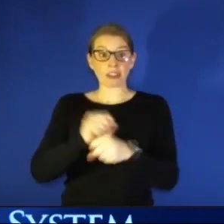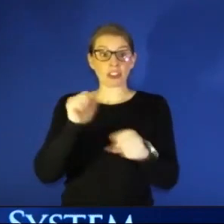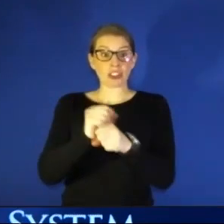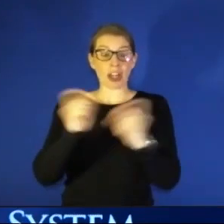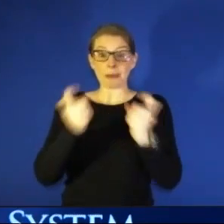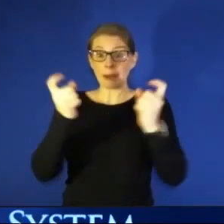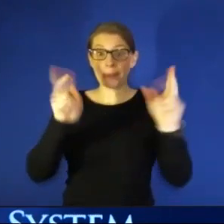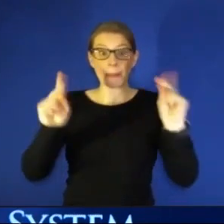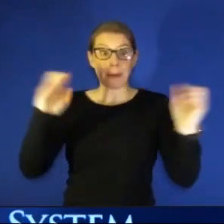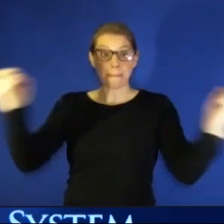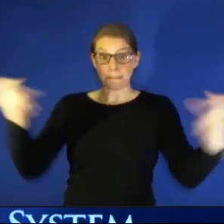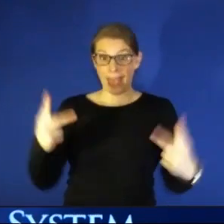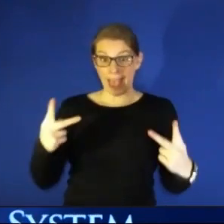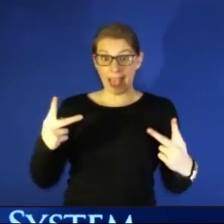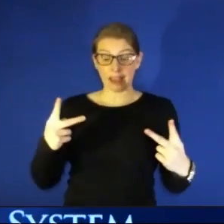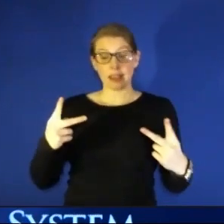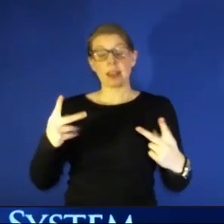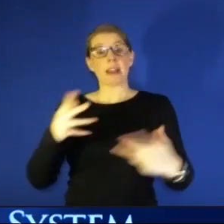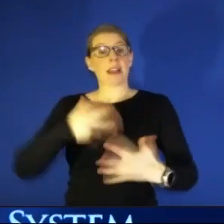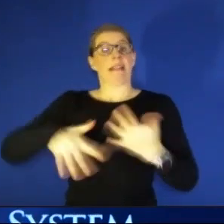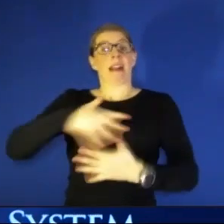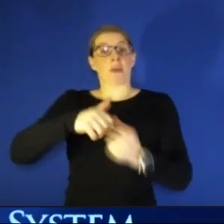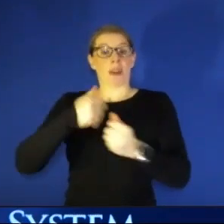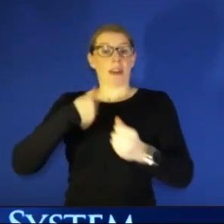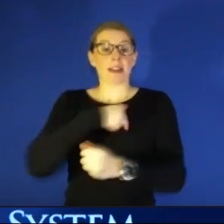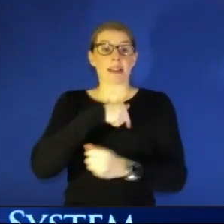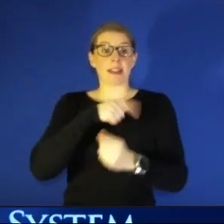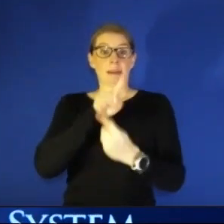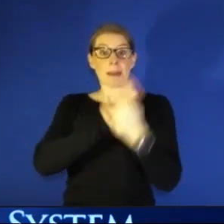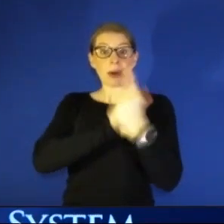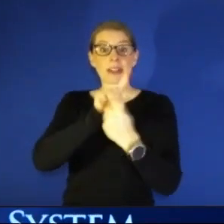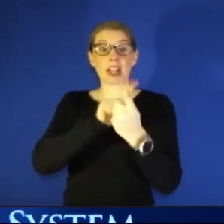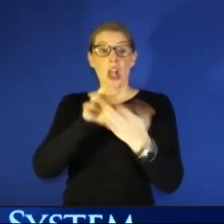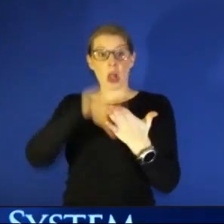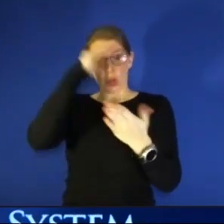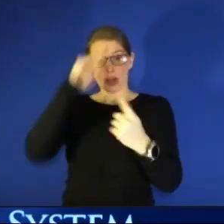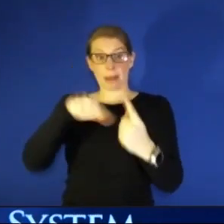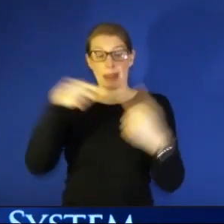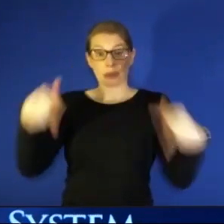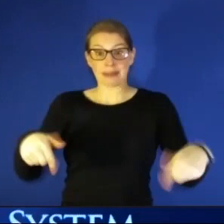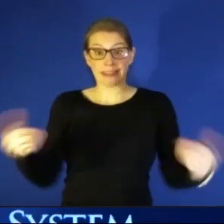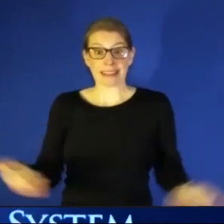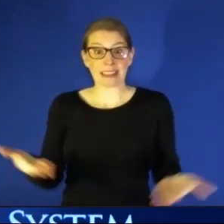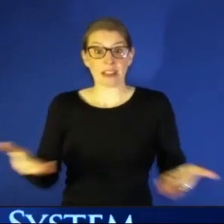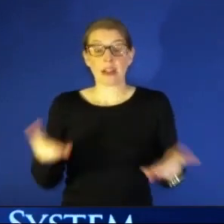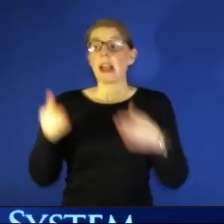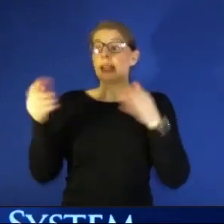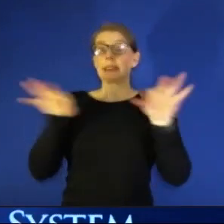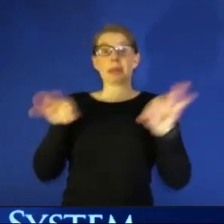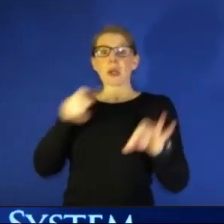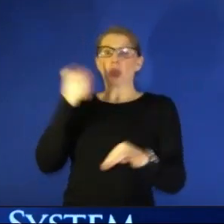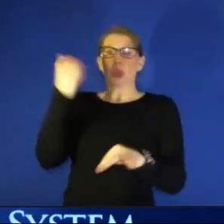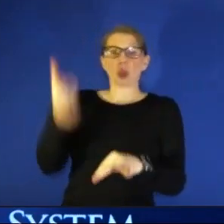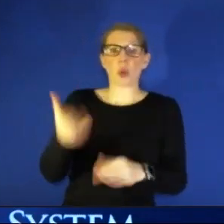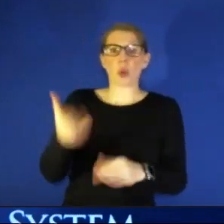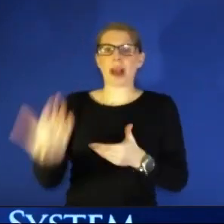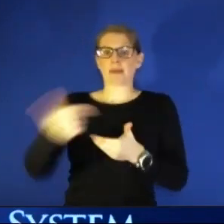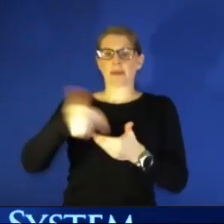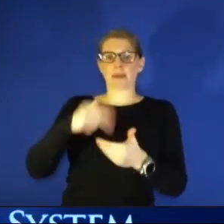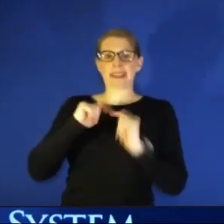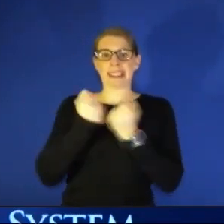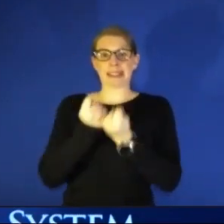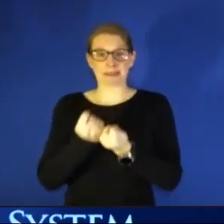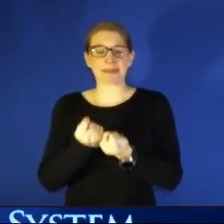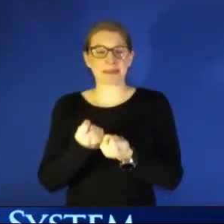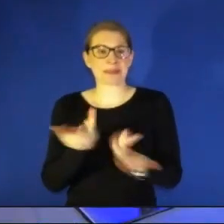and interact with us in person and learn about our place and tell us about them and why they want to join our team. It's going to be a lot of